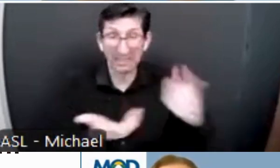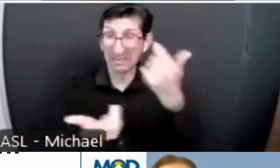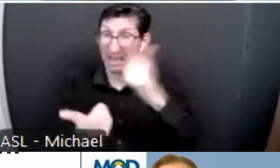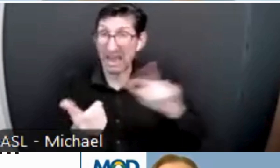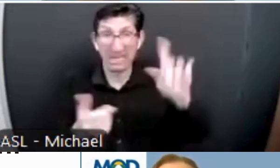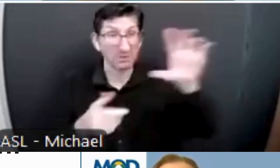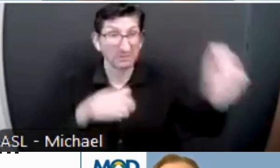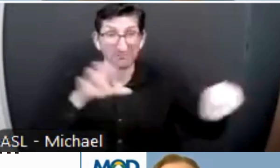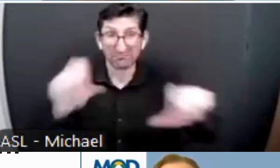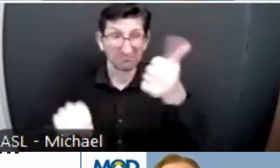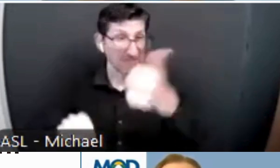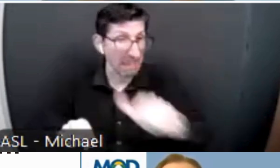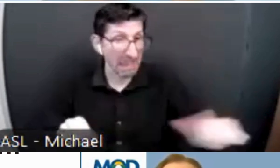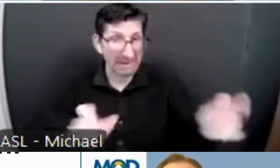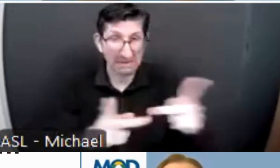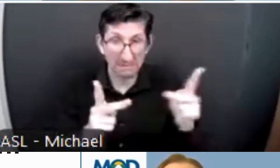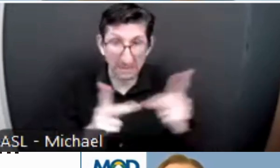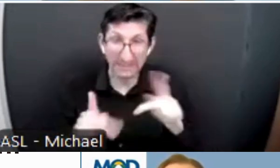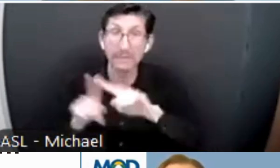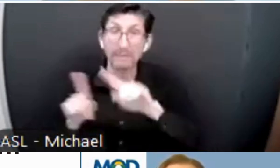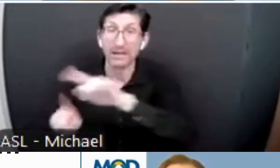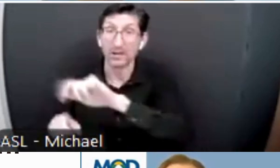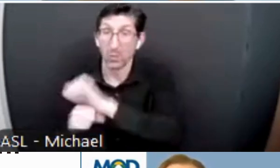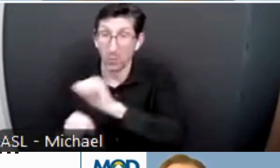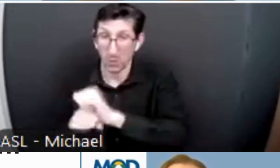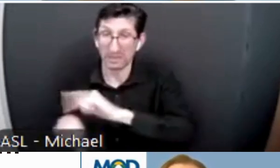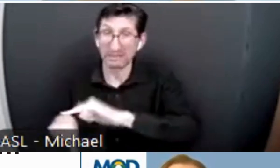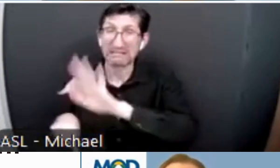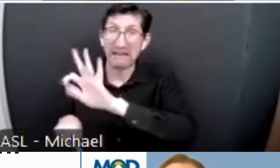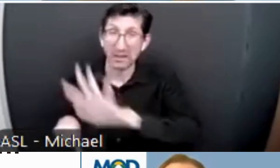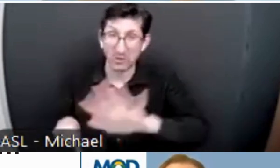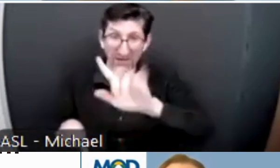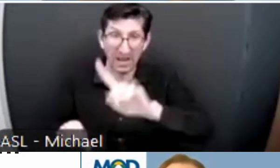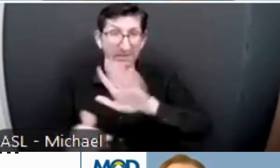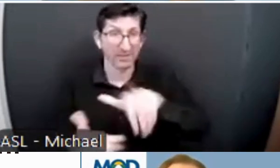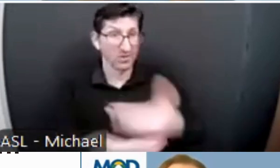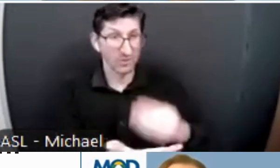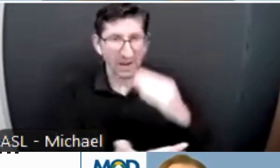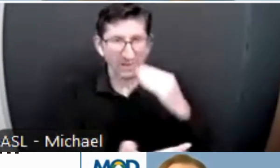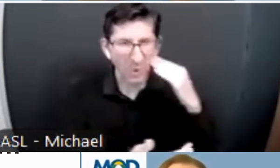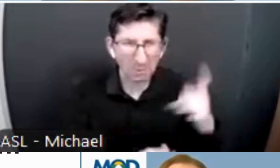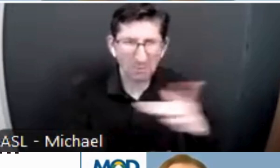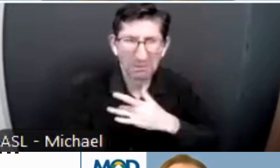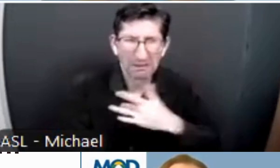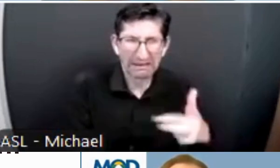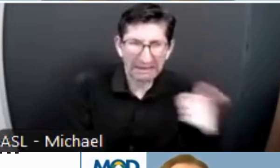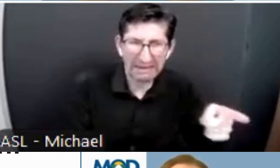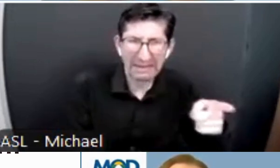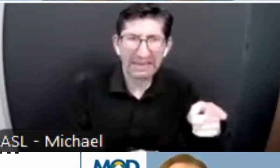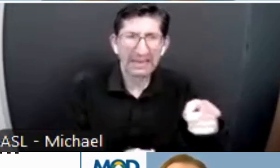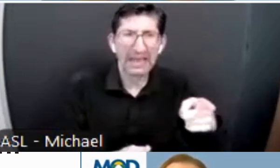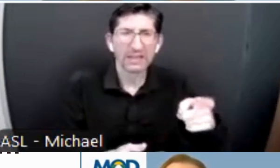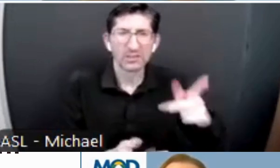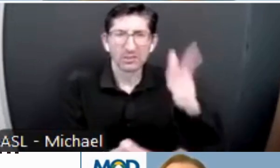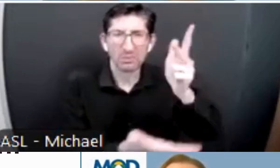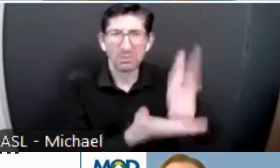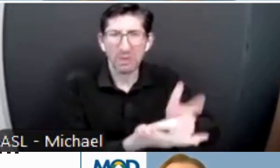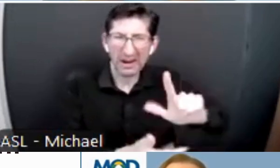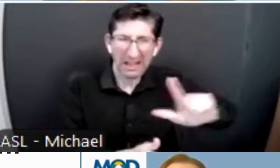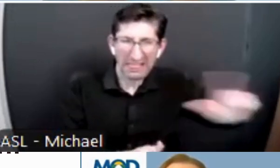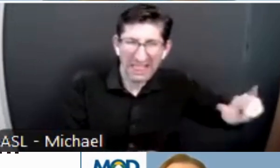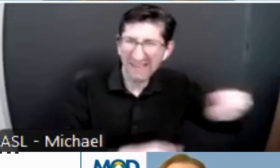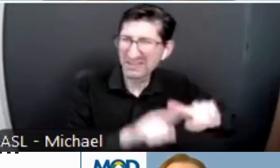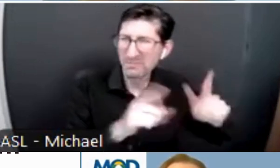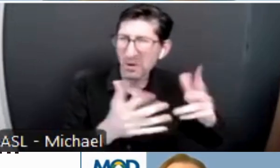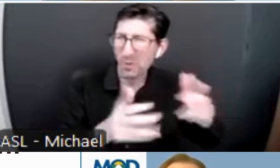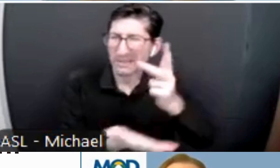of the parking lot when her unit is all the way on the right side. She wants an assigned parking space. So you can reference part 3